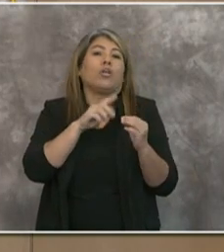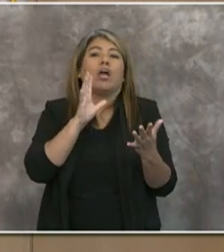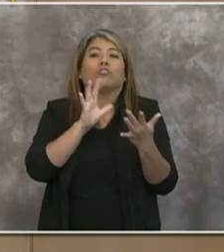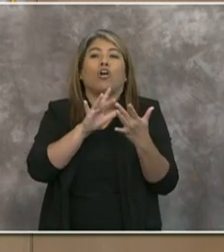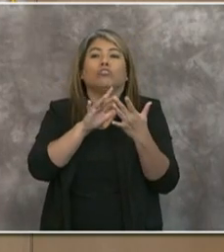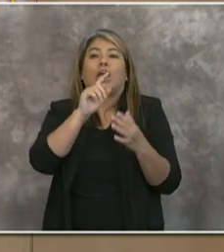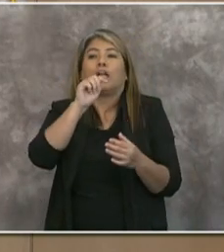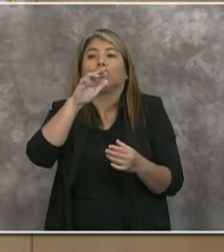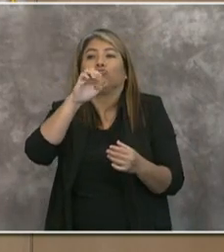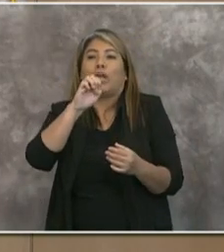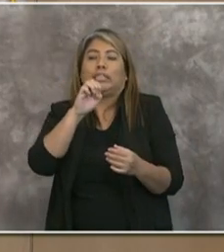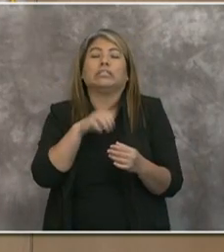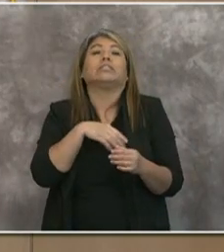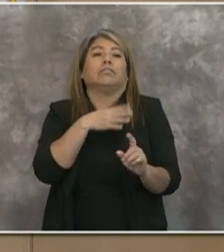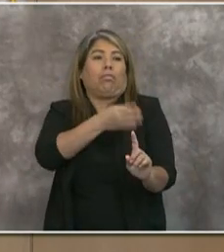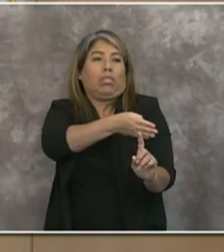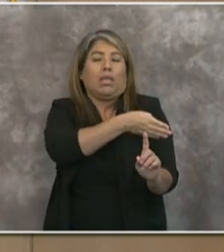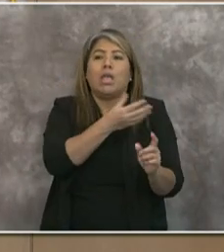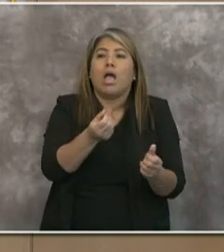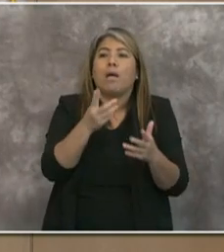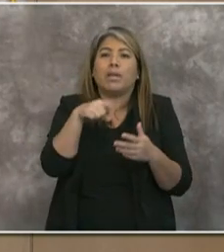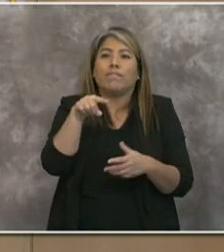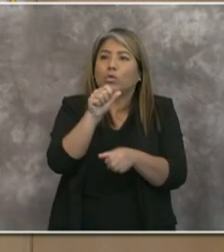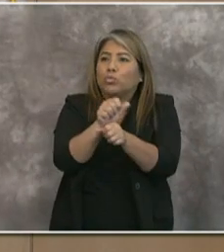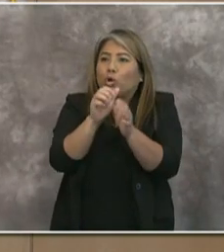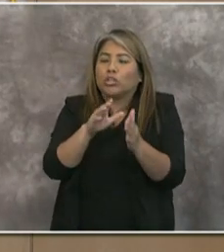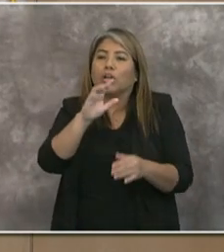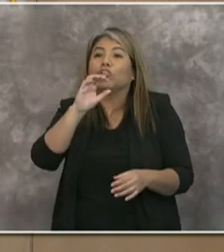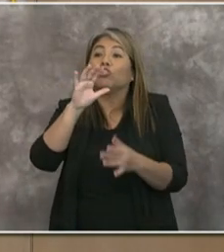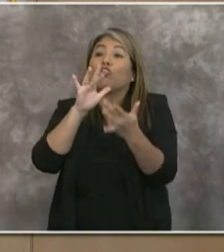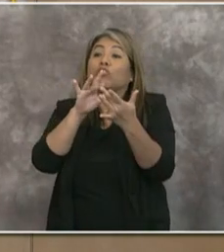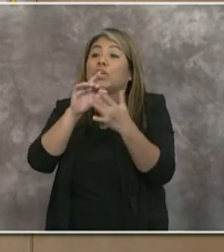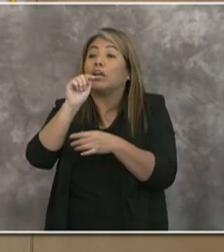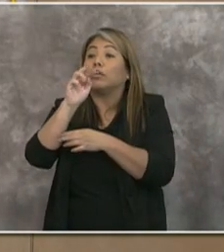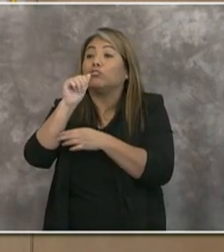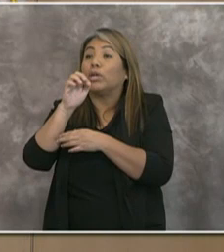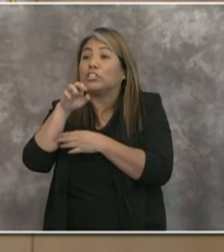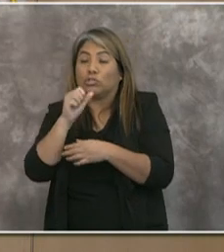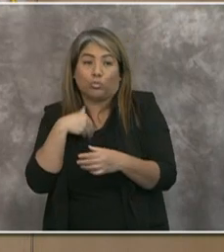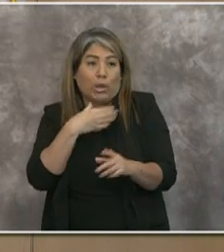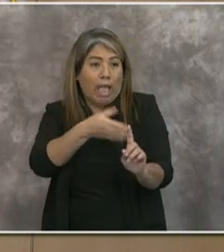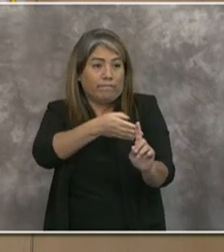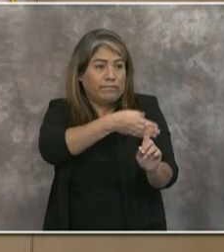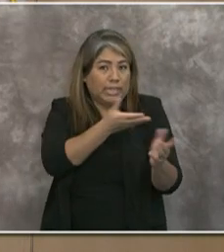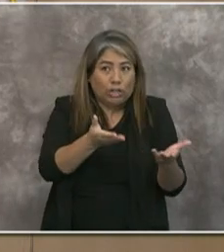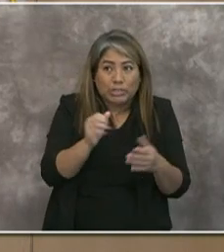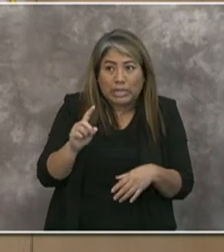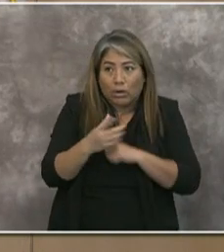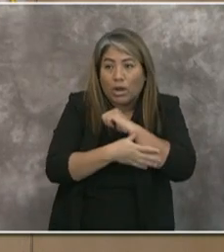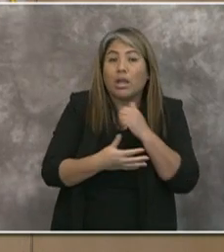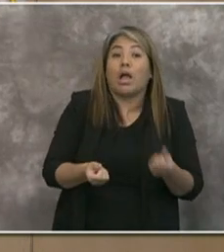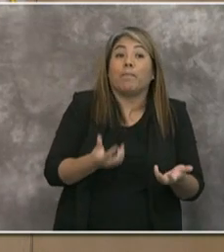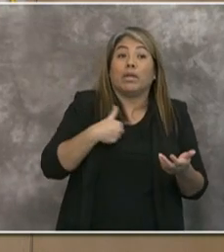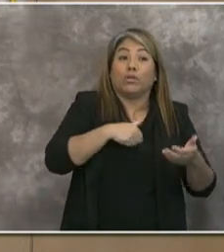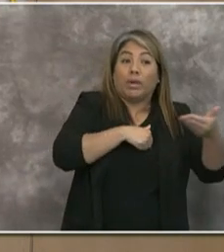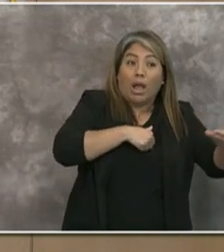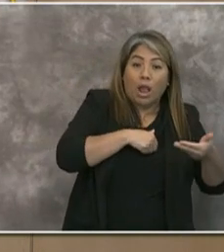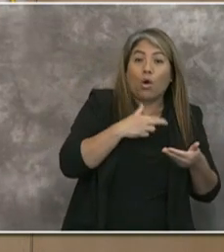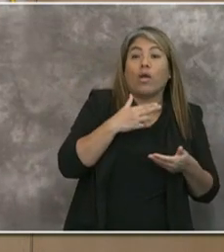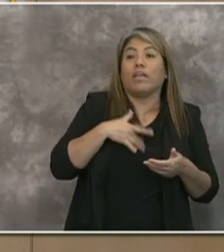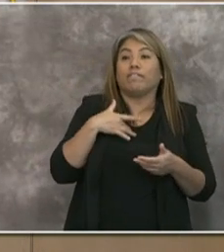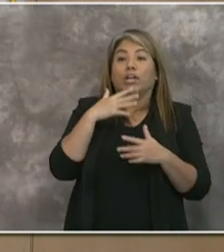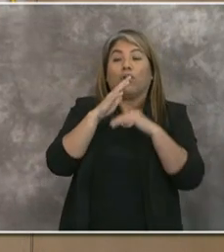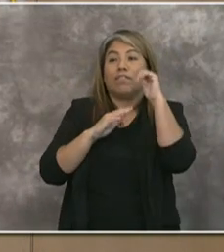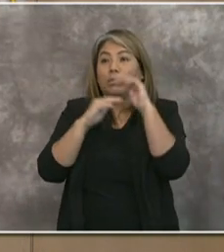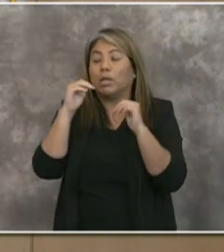on contact tracing? How many contact tracers do we have here in San Diego County, and how many will be hired? How many do we need comfortably to move to the